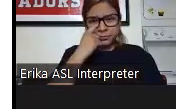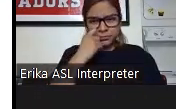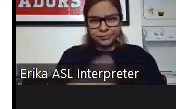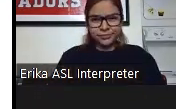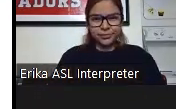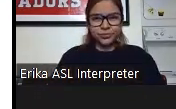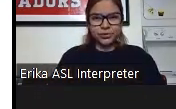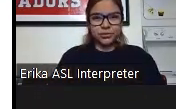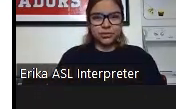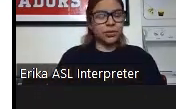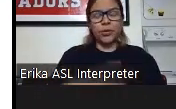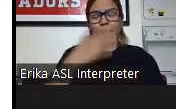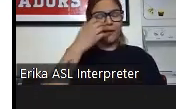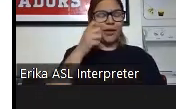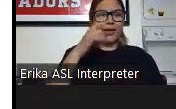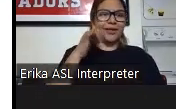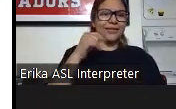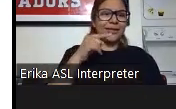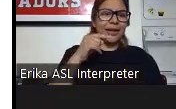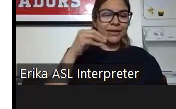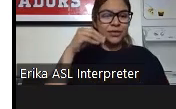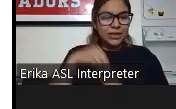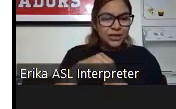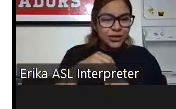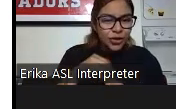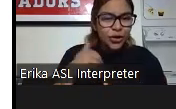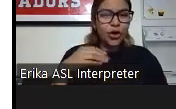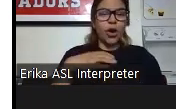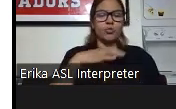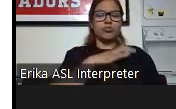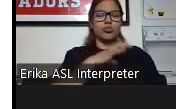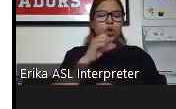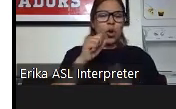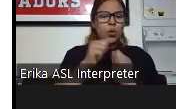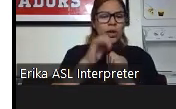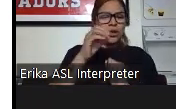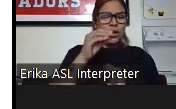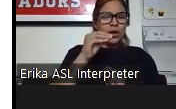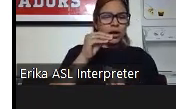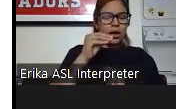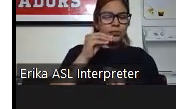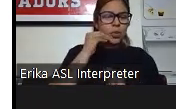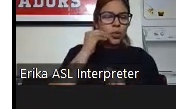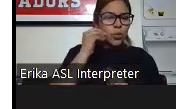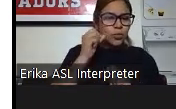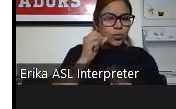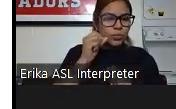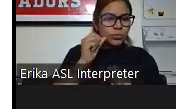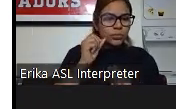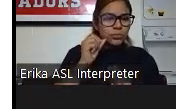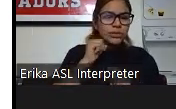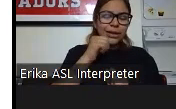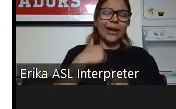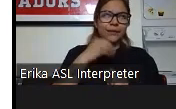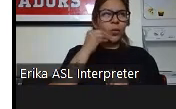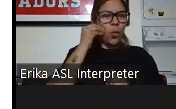Oh, I forgot that there was an interagency council on homelessness held, the quarterly meeting on May 31st.